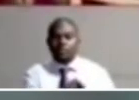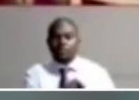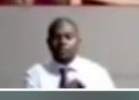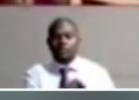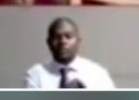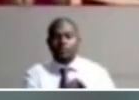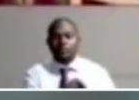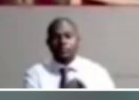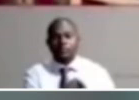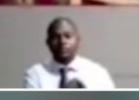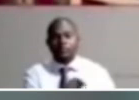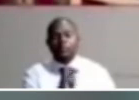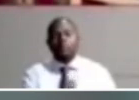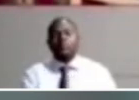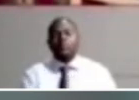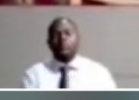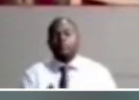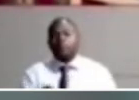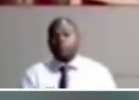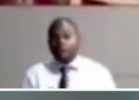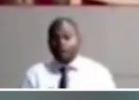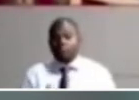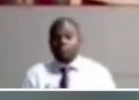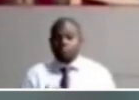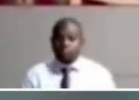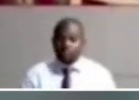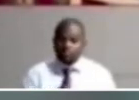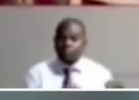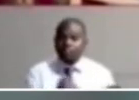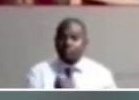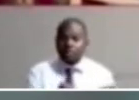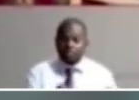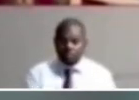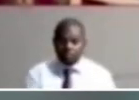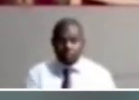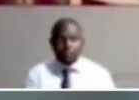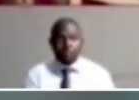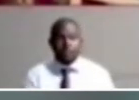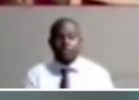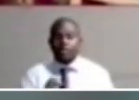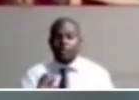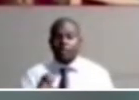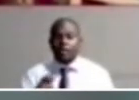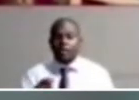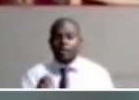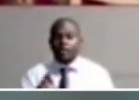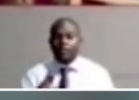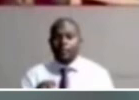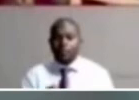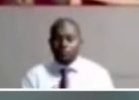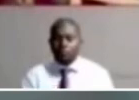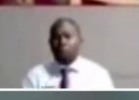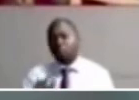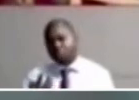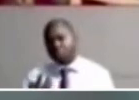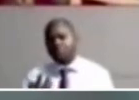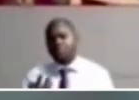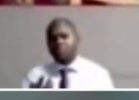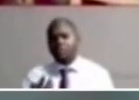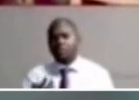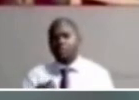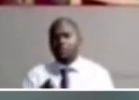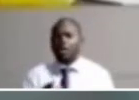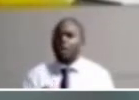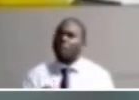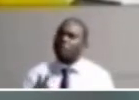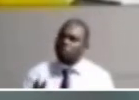task force. So you'll have vehicles from Erumeru, 5, 3 maybe. Then you